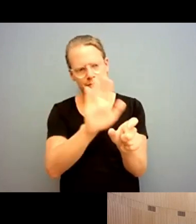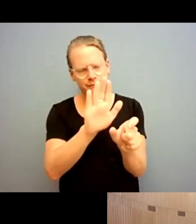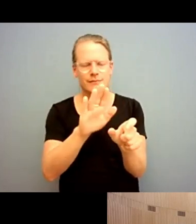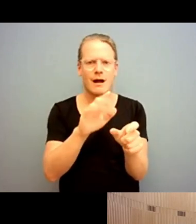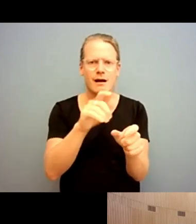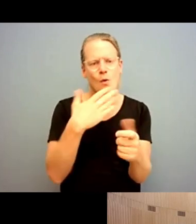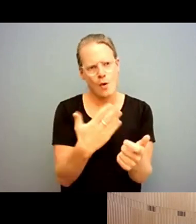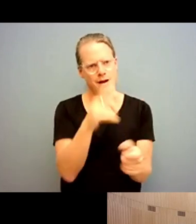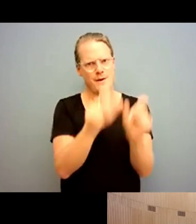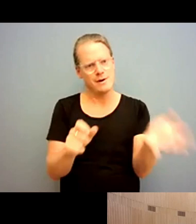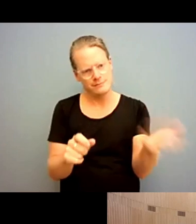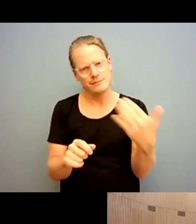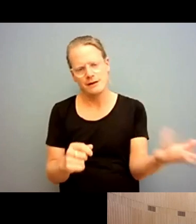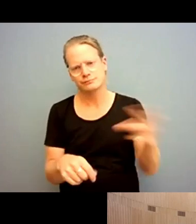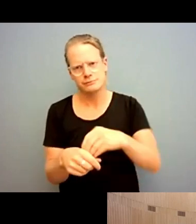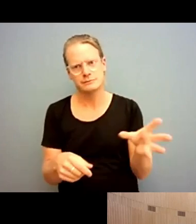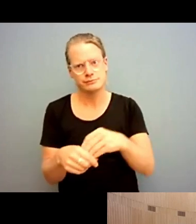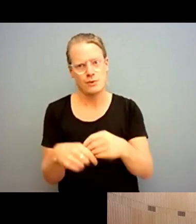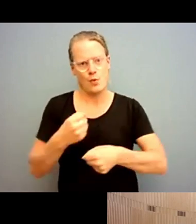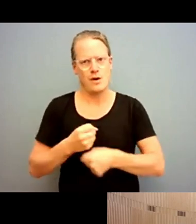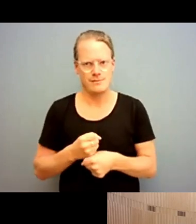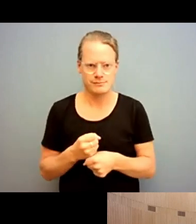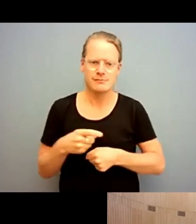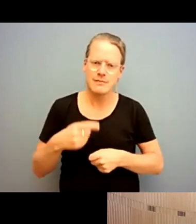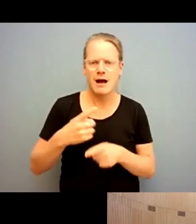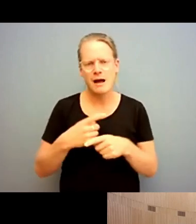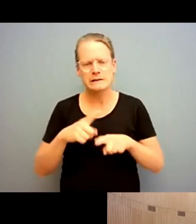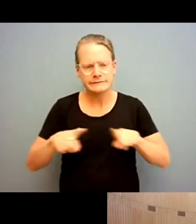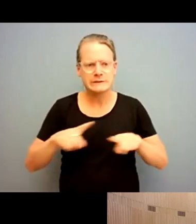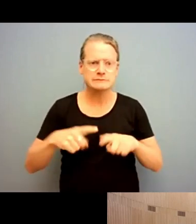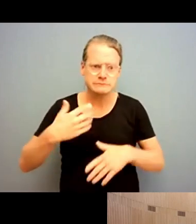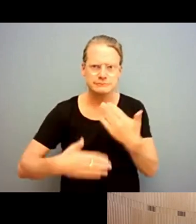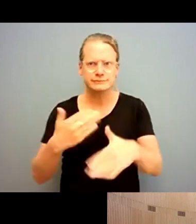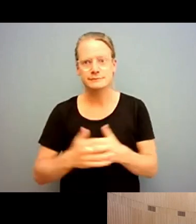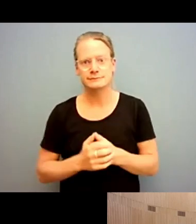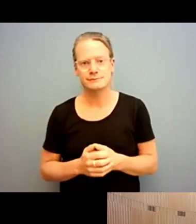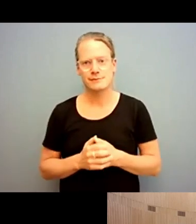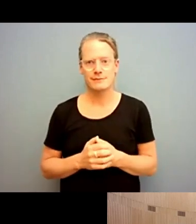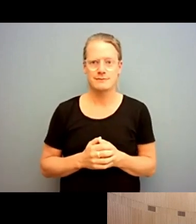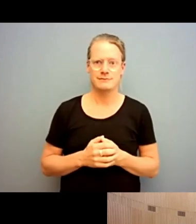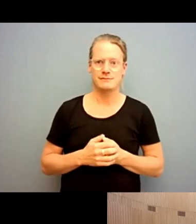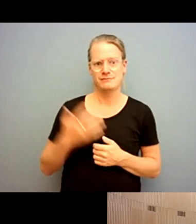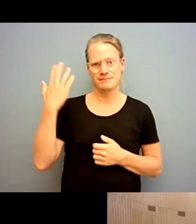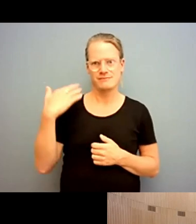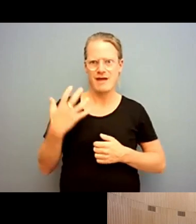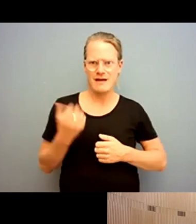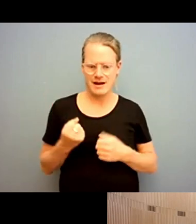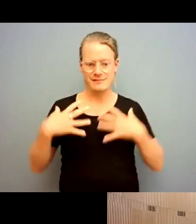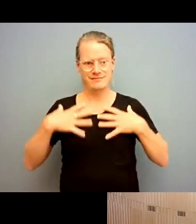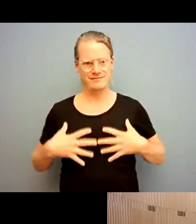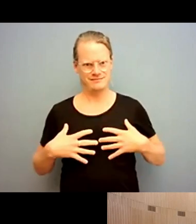have convenings. Now, in the past, they were physical, but on the armed conflict report, it had to be